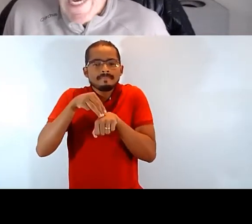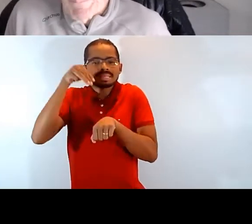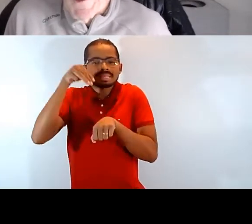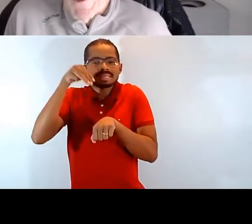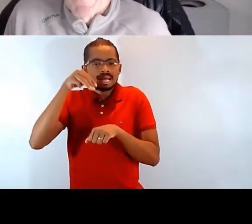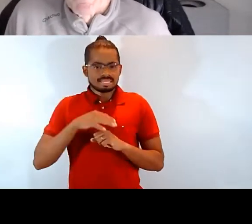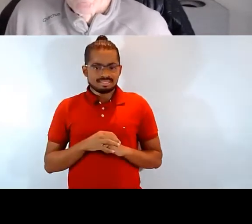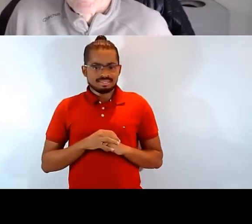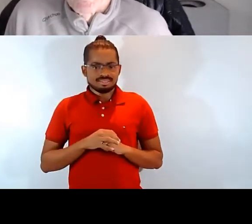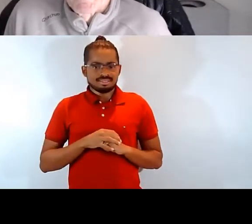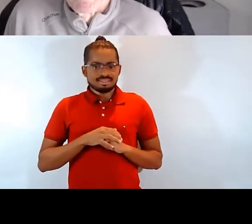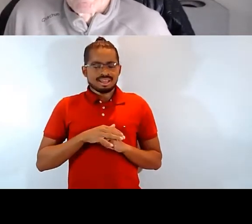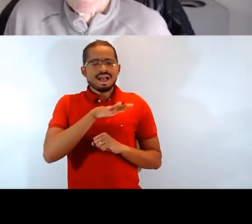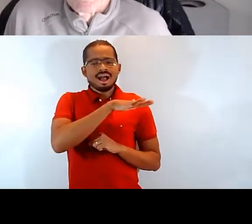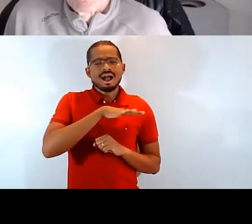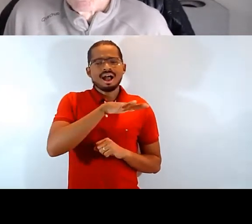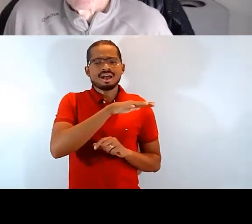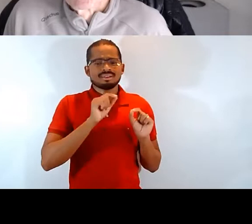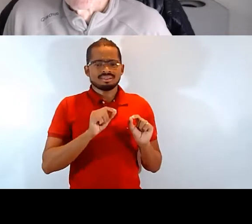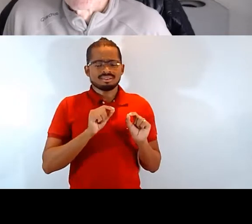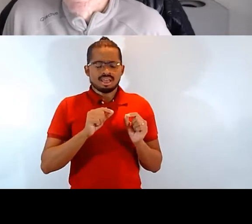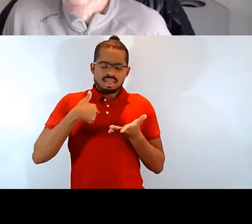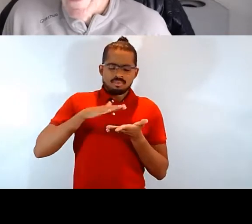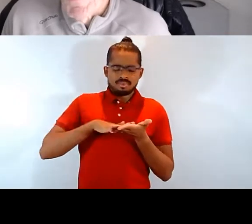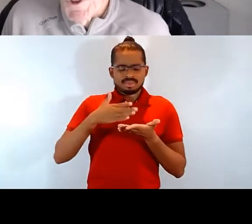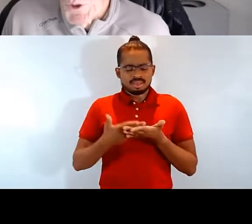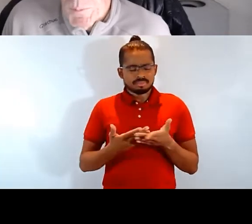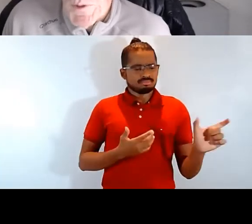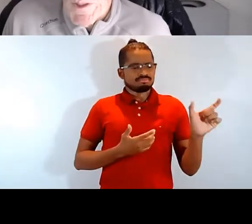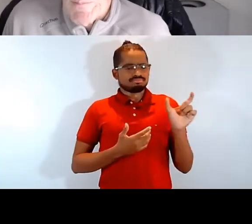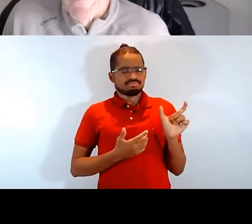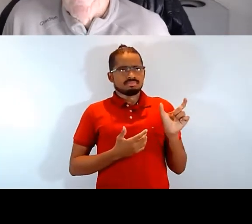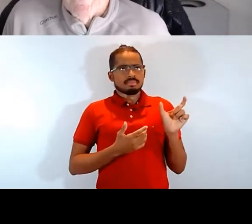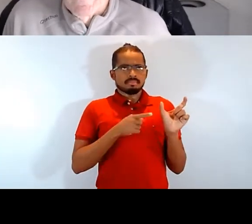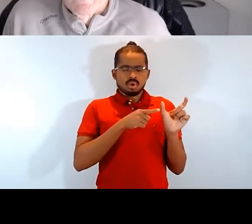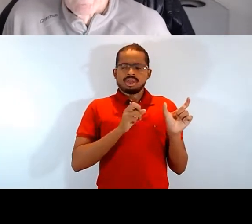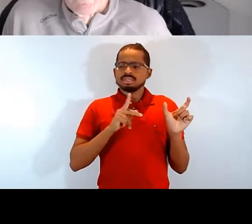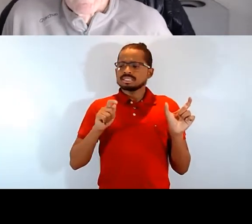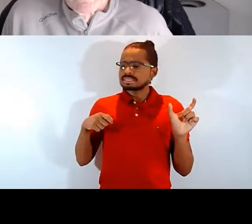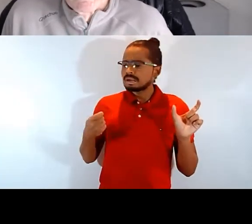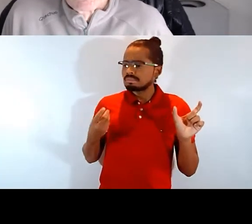lexical gaps in sign language interpreting.